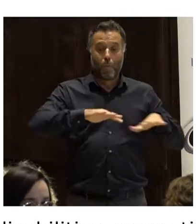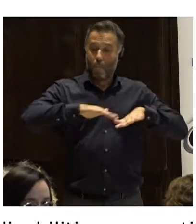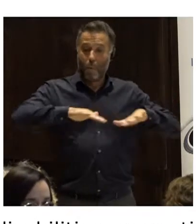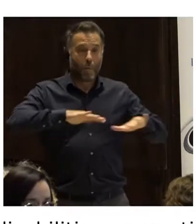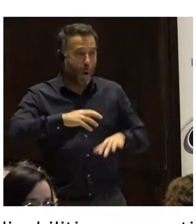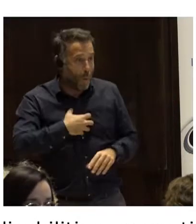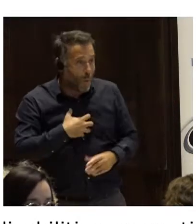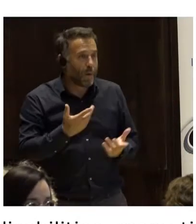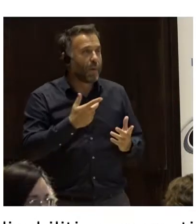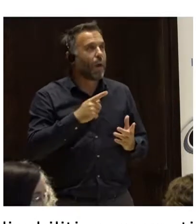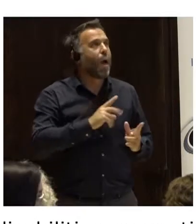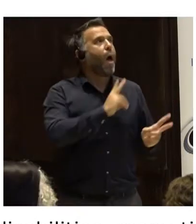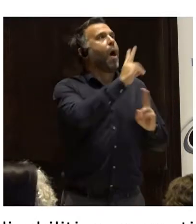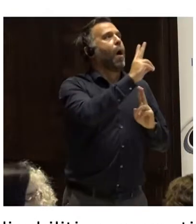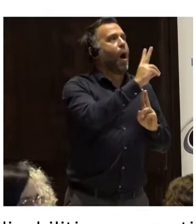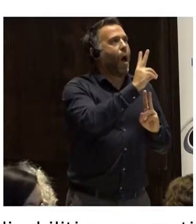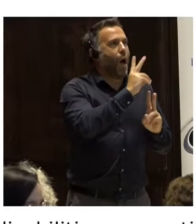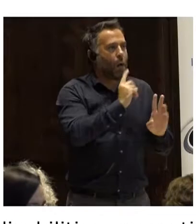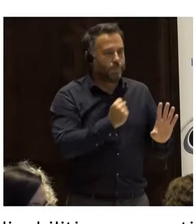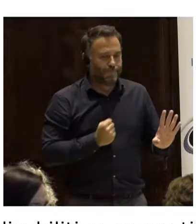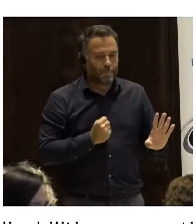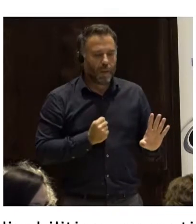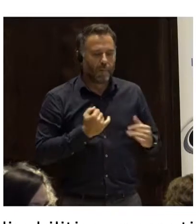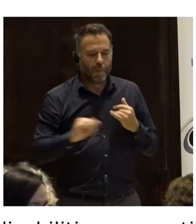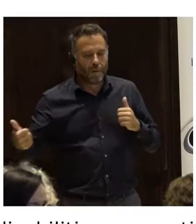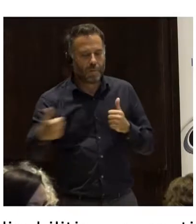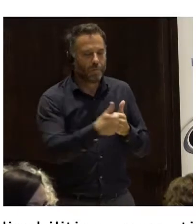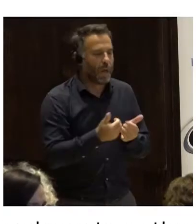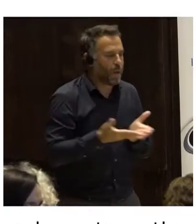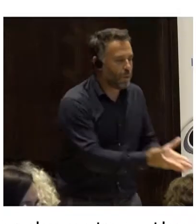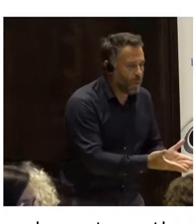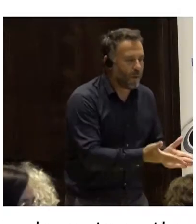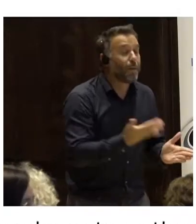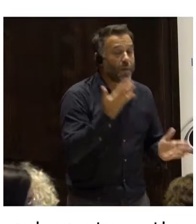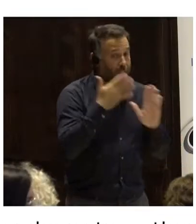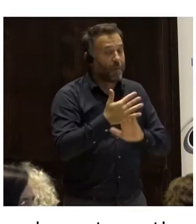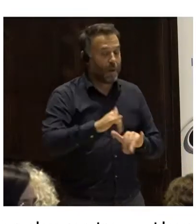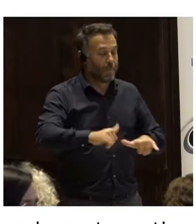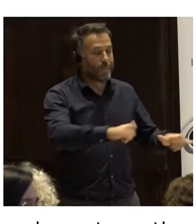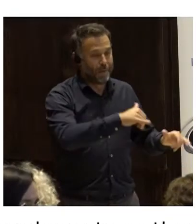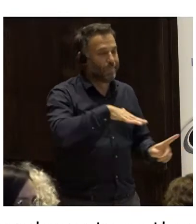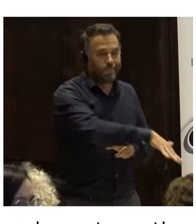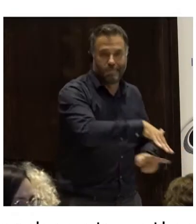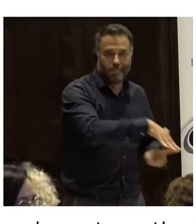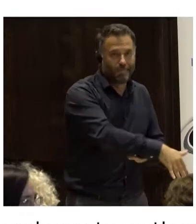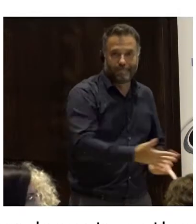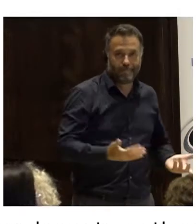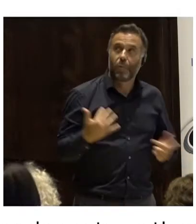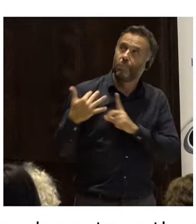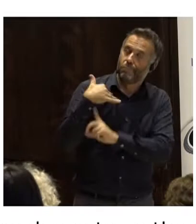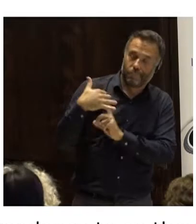manipulate, someone is manipulating by themselves. So it's difficult to find out a good